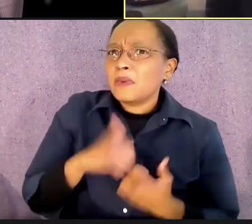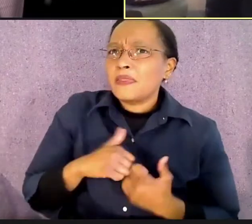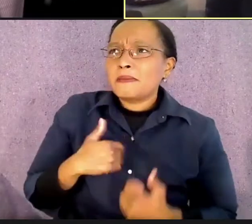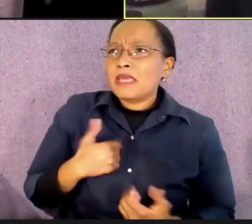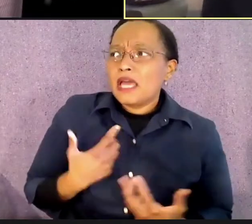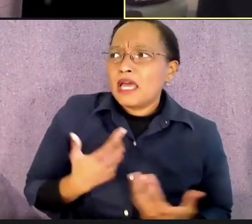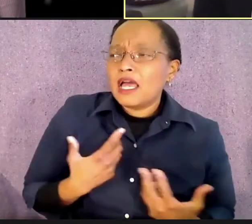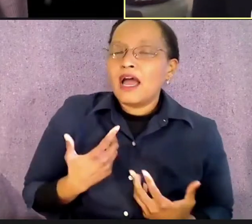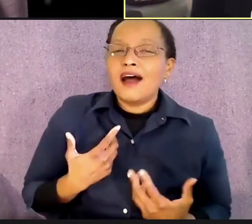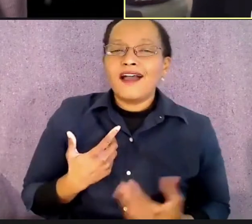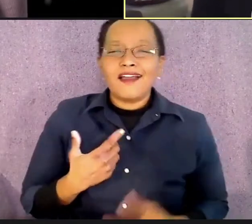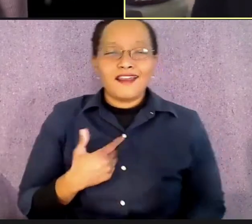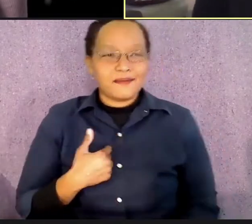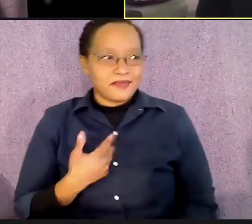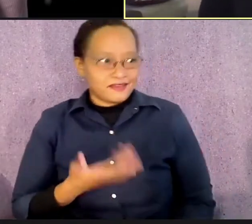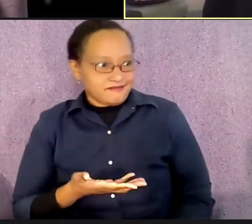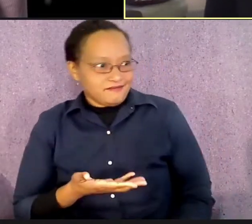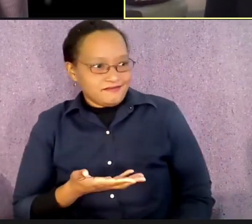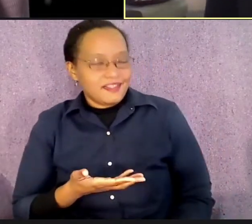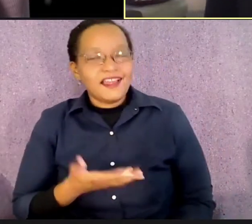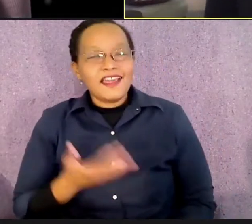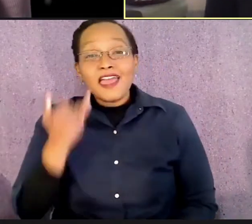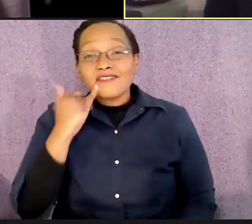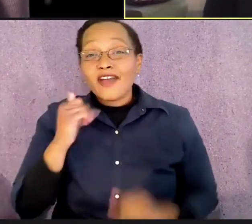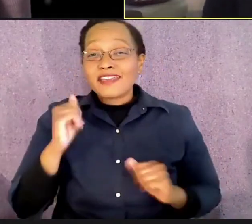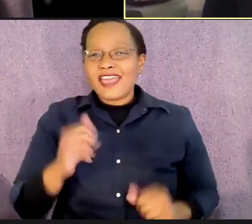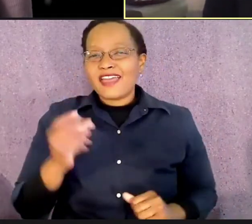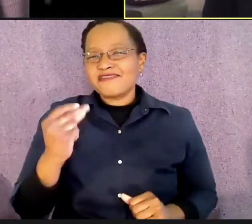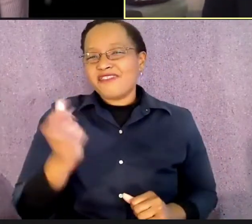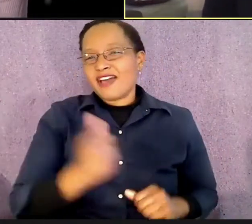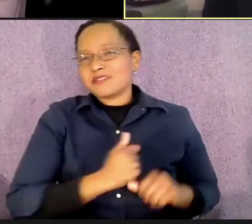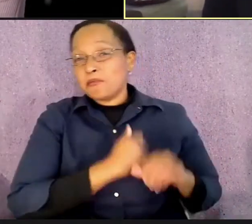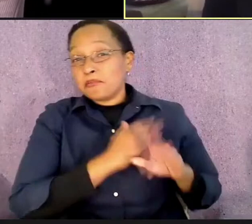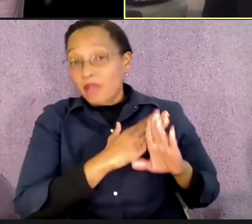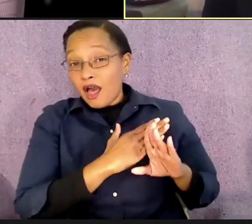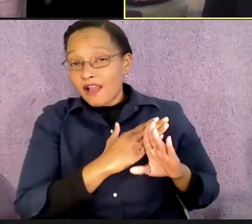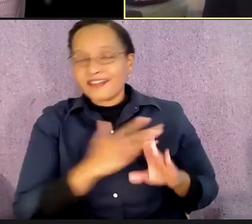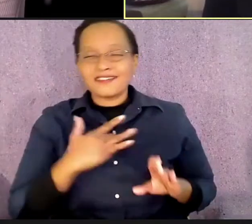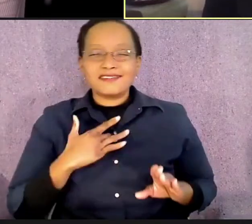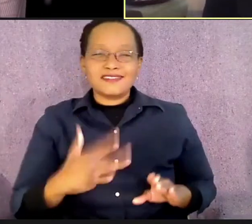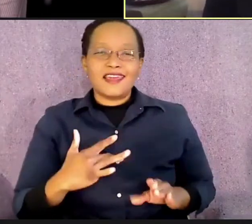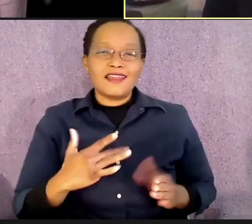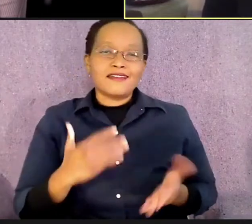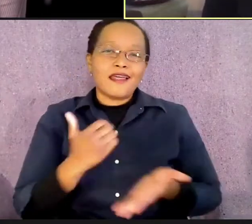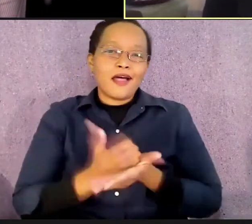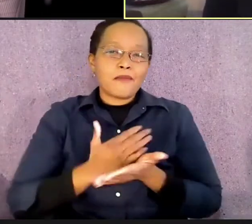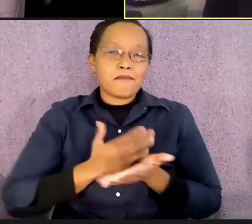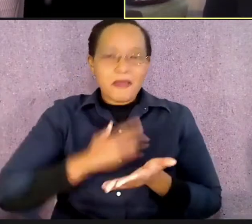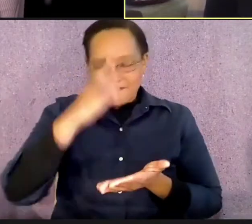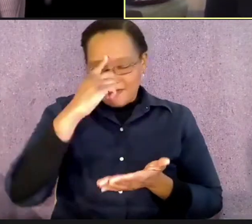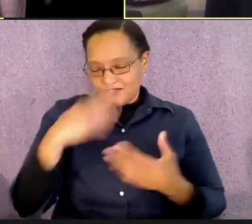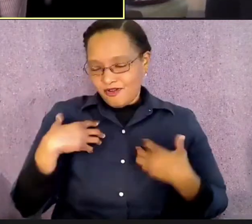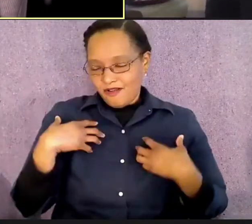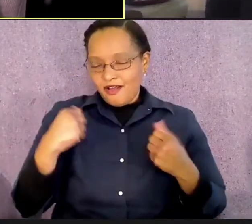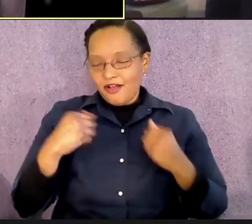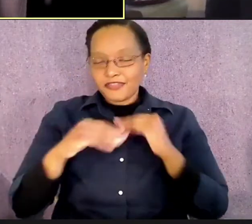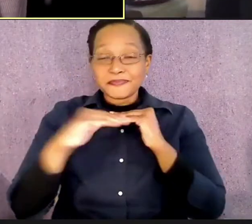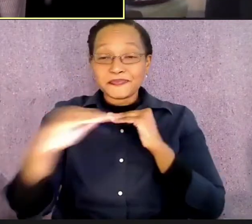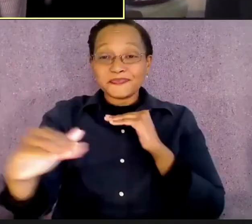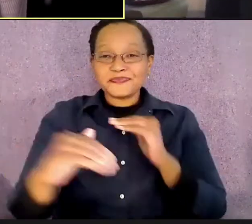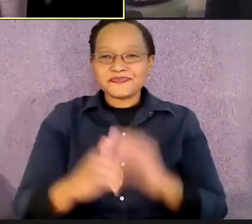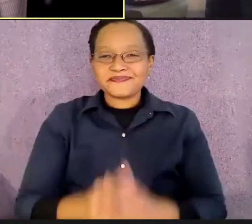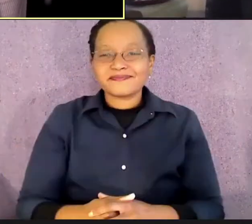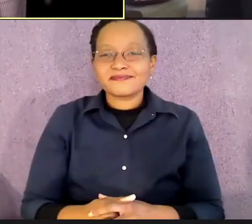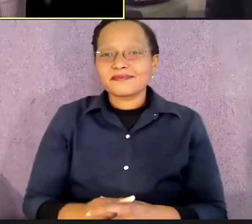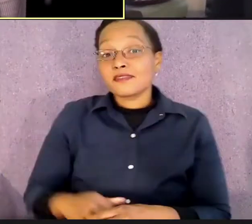you have to be really, the faster you're able to hit that block button, the better your mental health will be. And one of the things